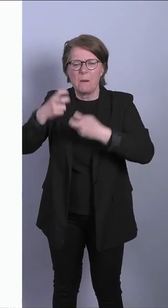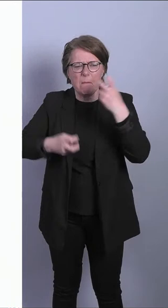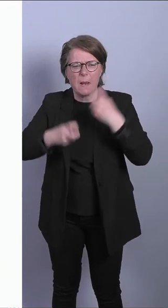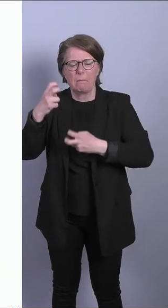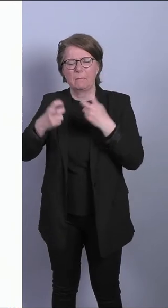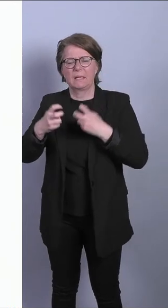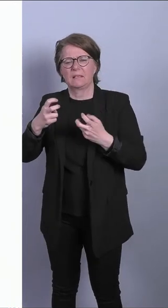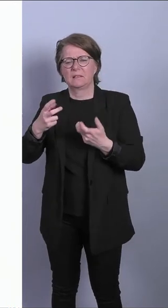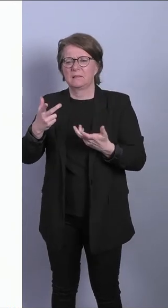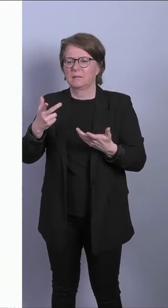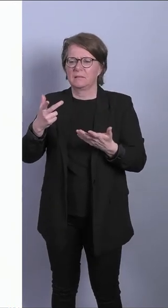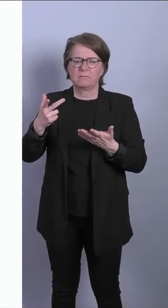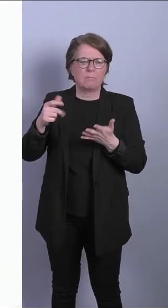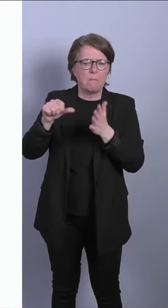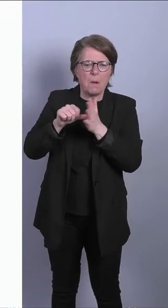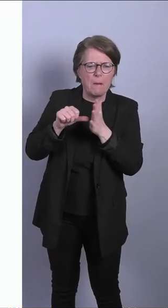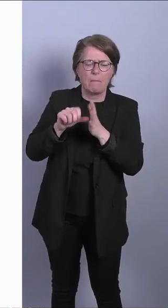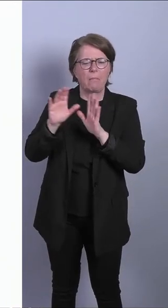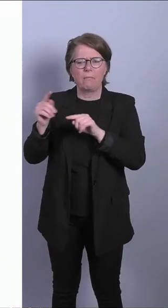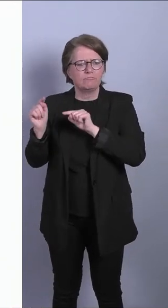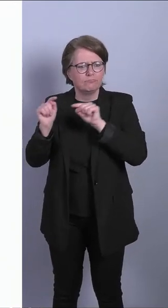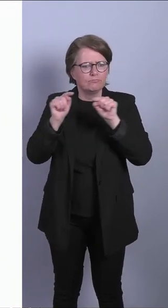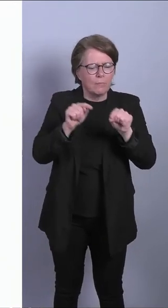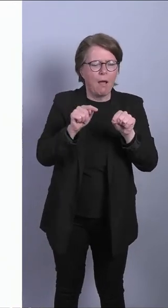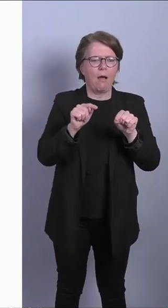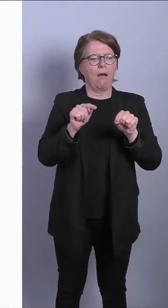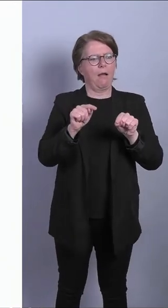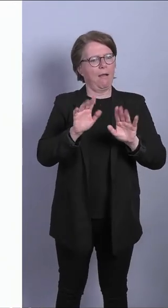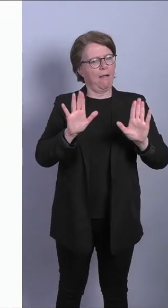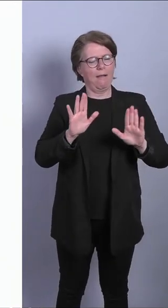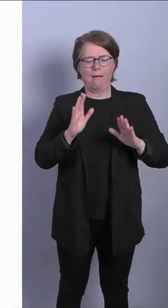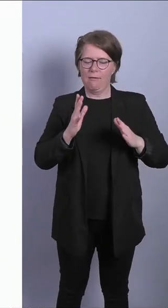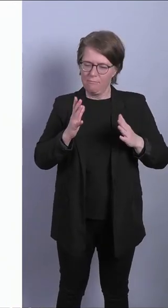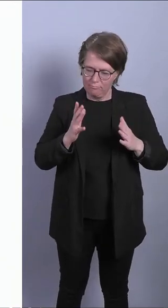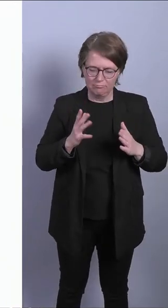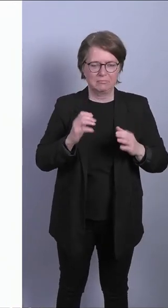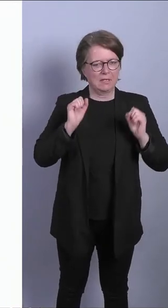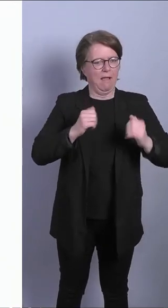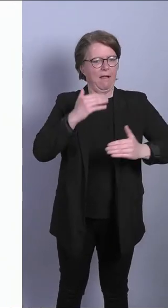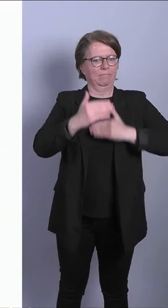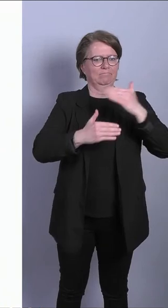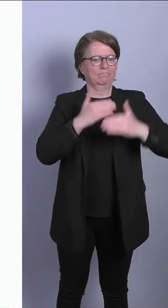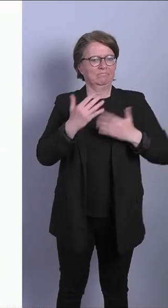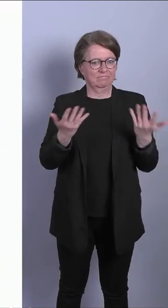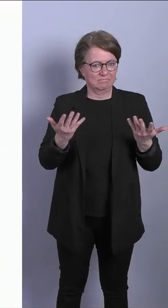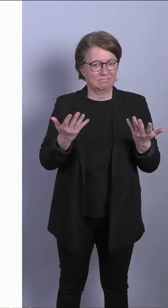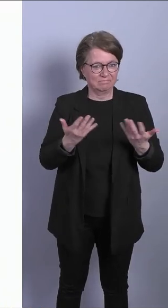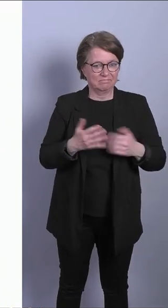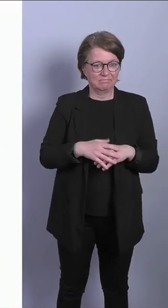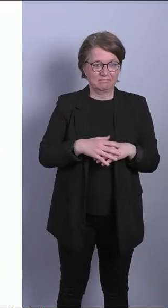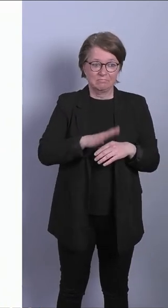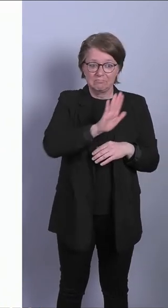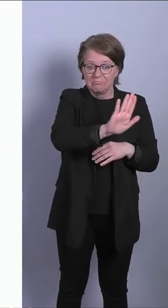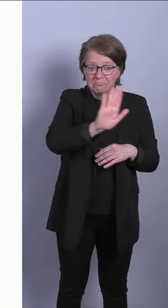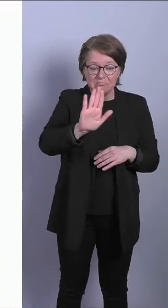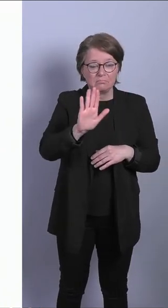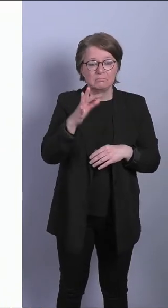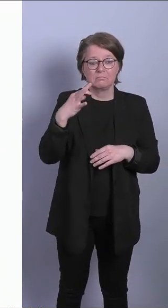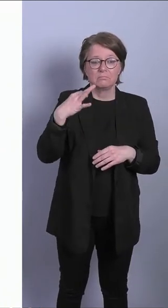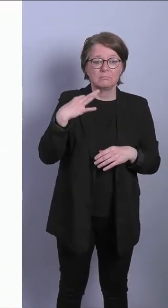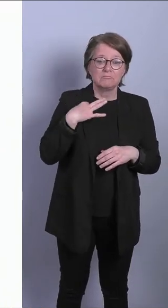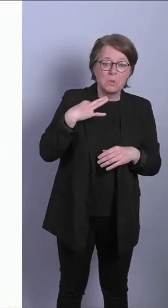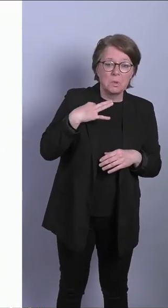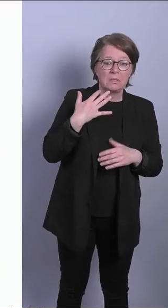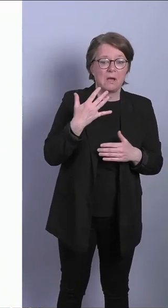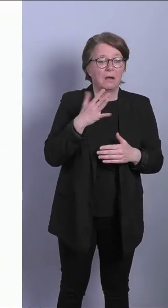future. Whatever job you take, whatever role you play, please know that all of us in the Special Olympics movement are enormously